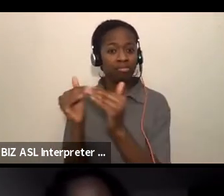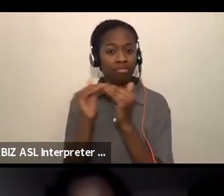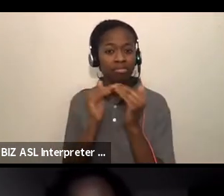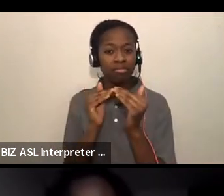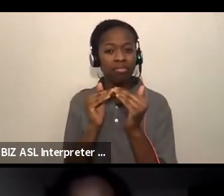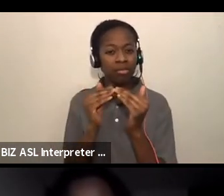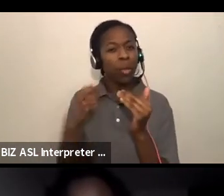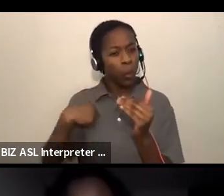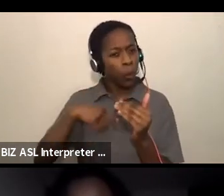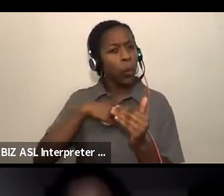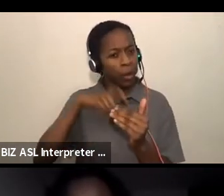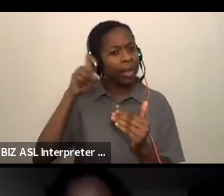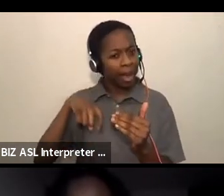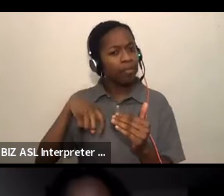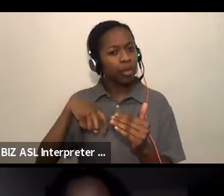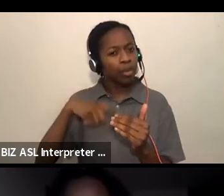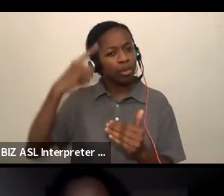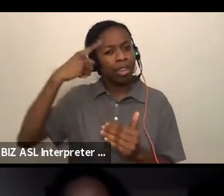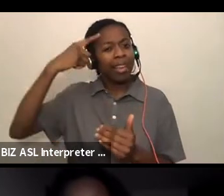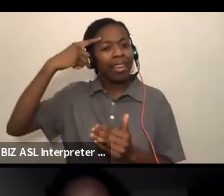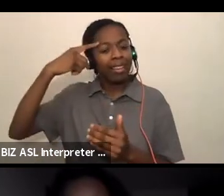operate from a place of abundance. Like we can't,